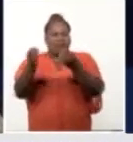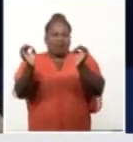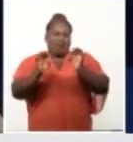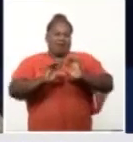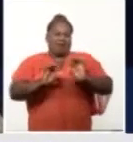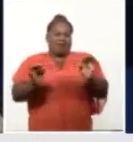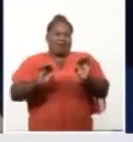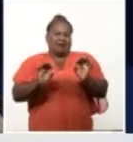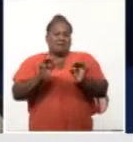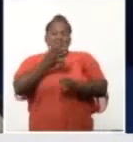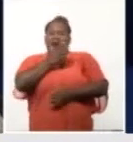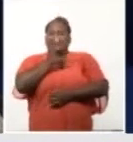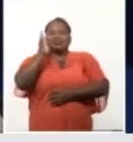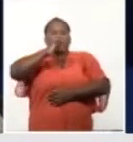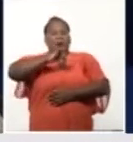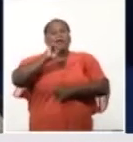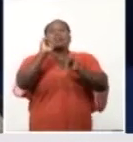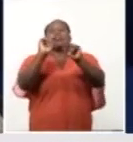of the disease.